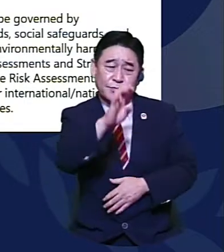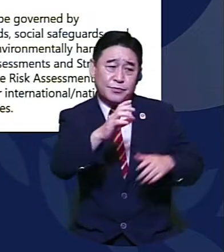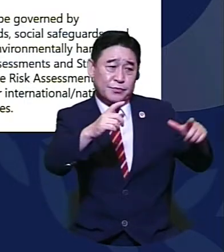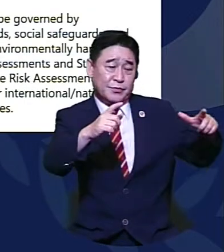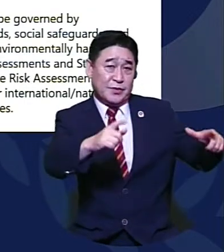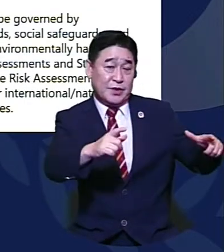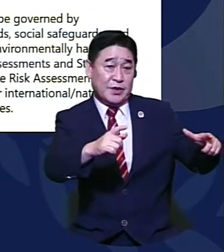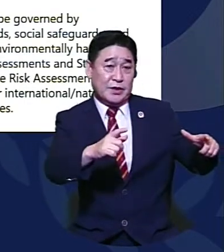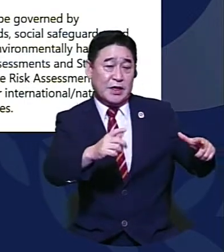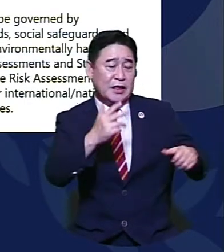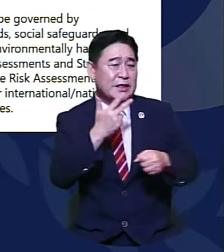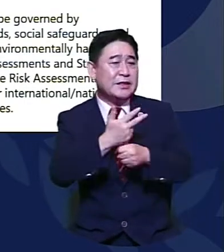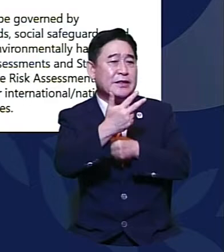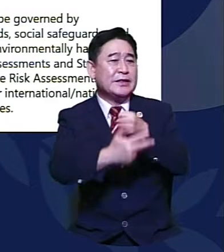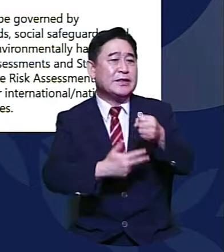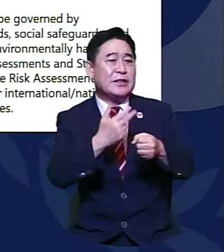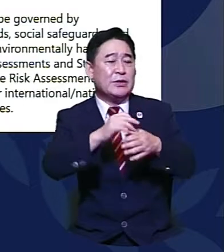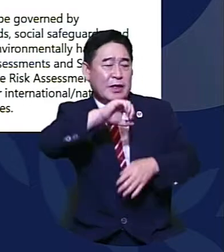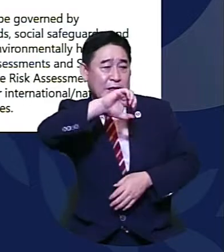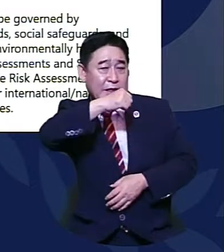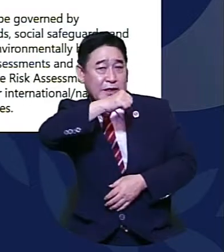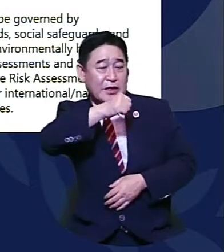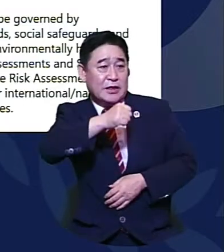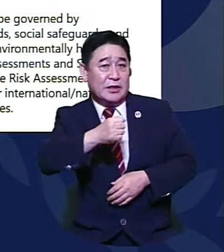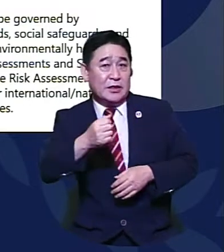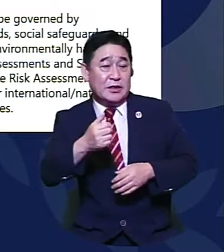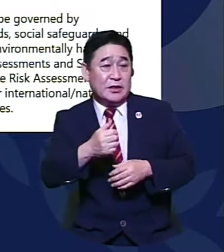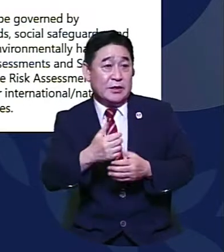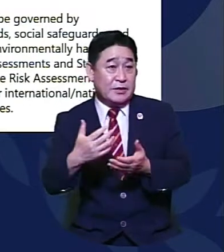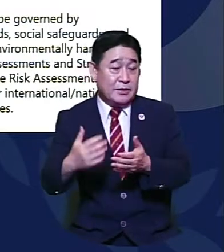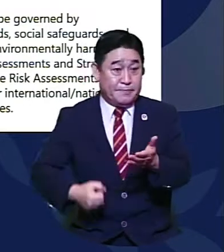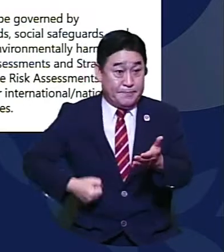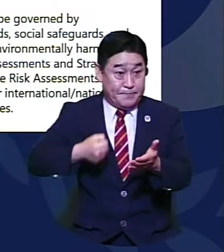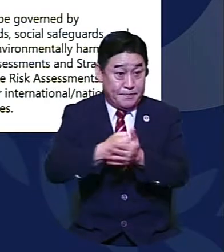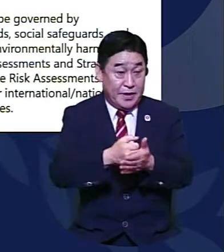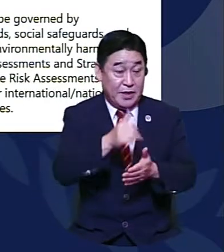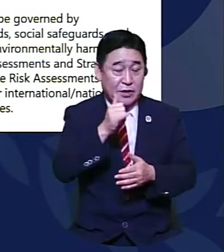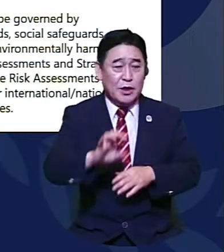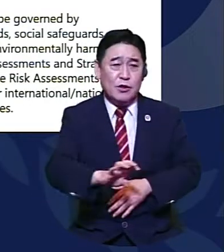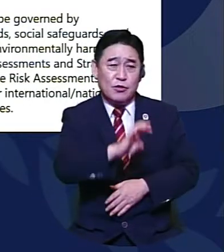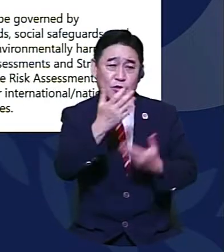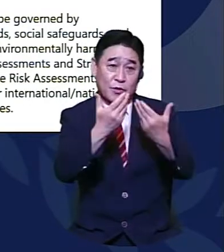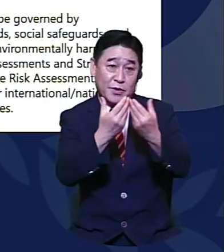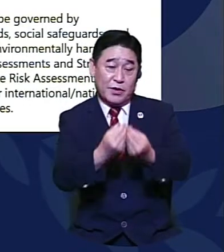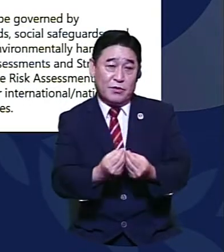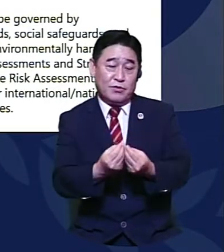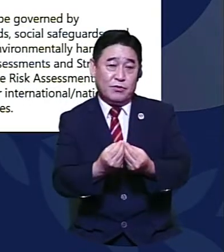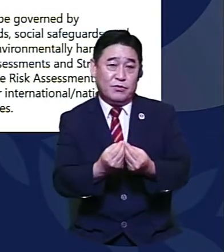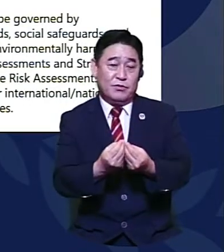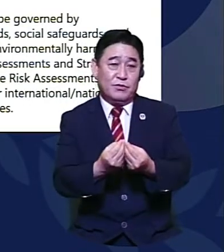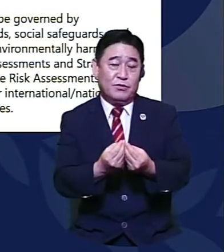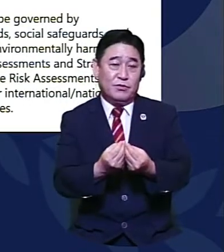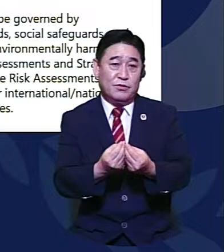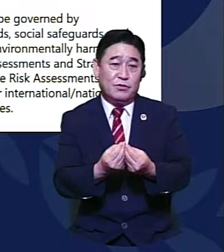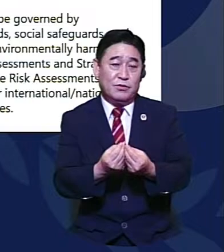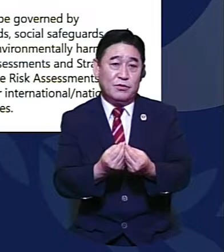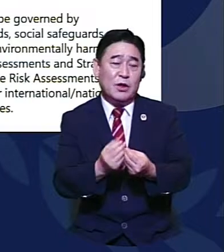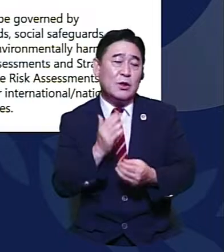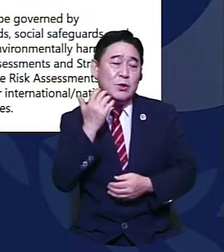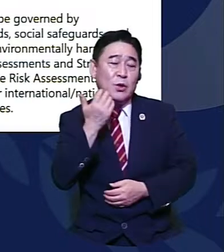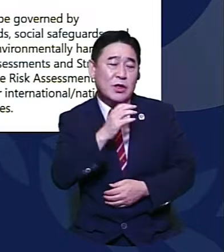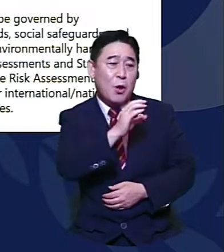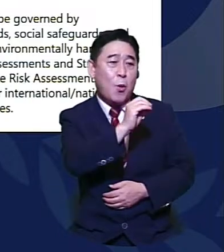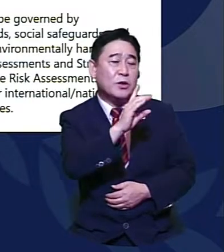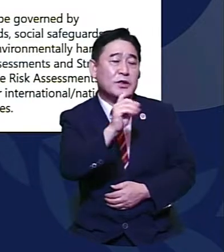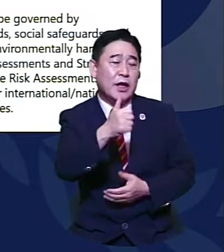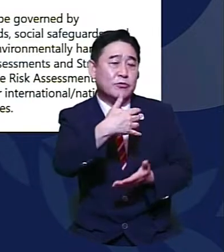years, but they are talking about increasing the green ODA share to as much as 50%. And certainly